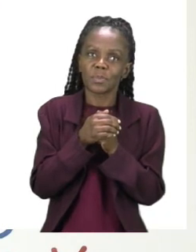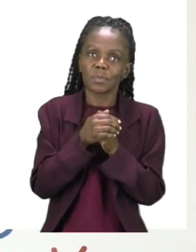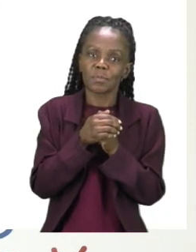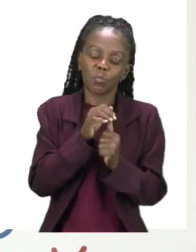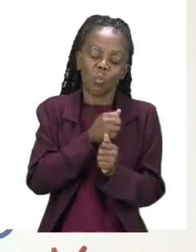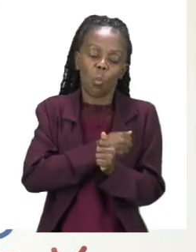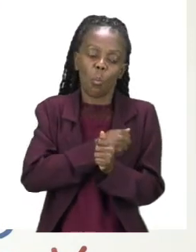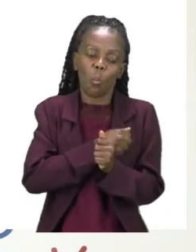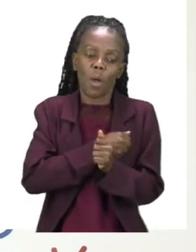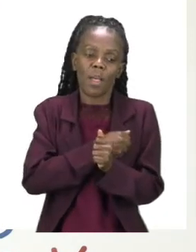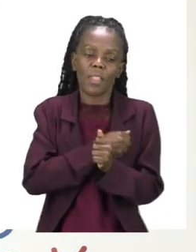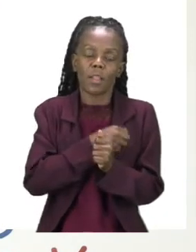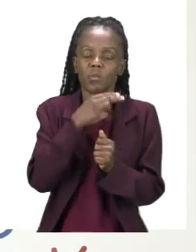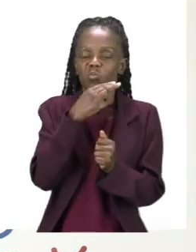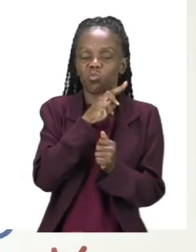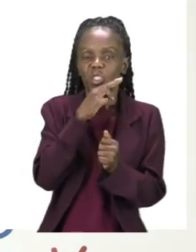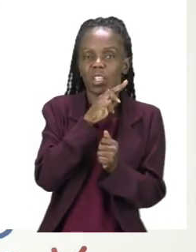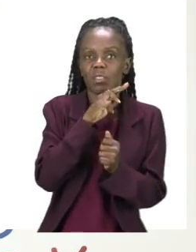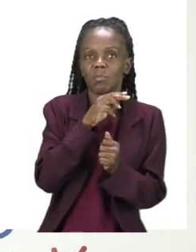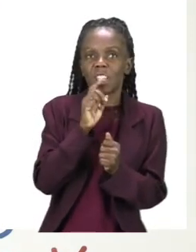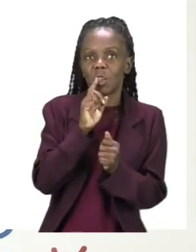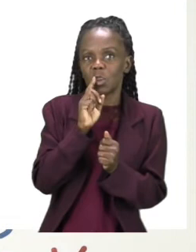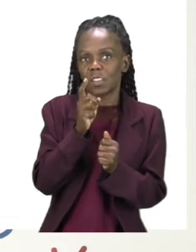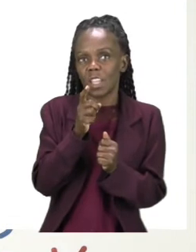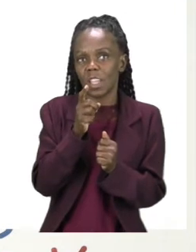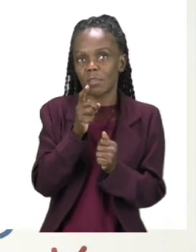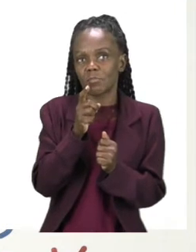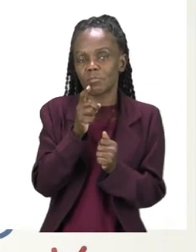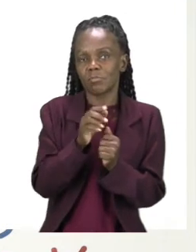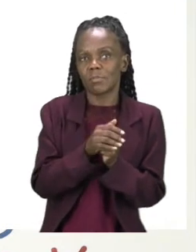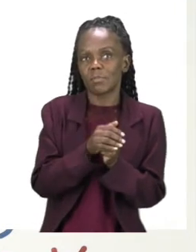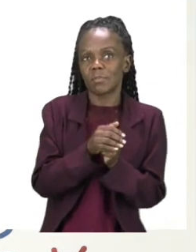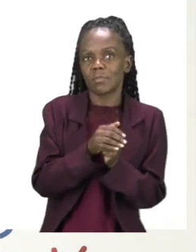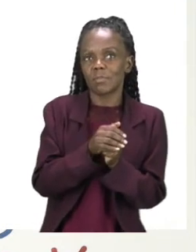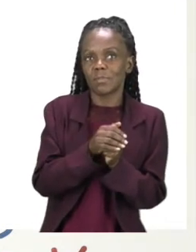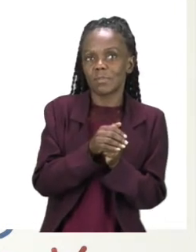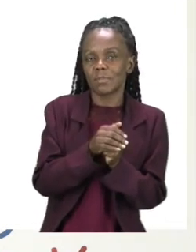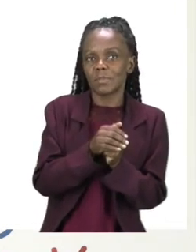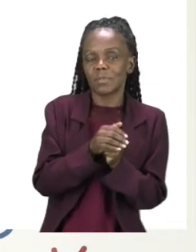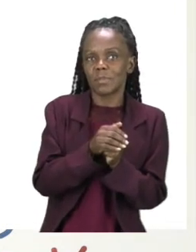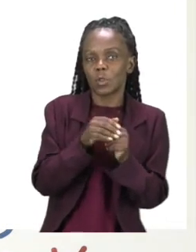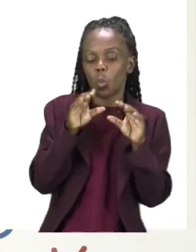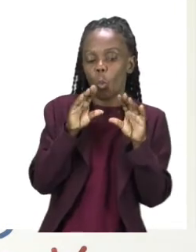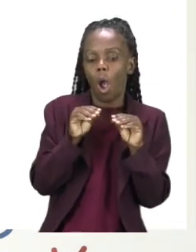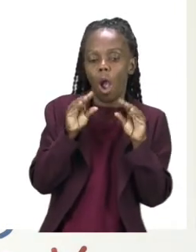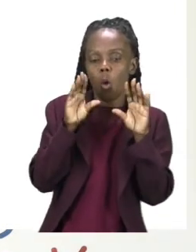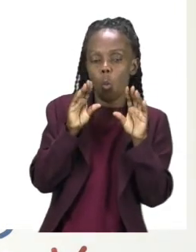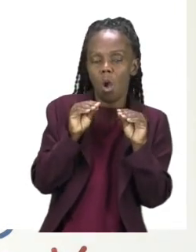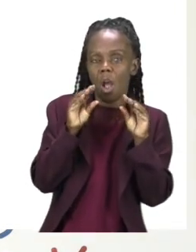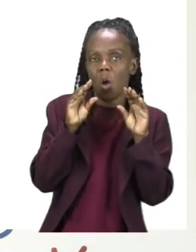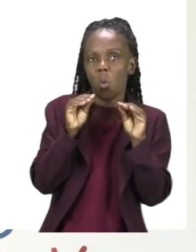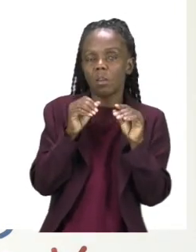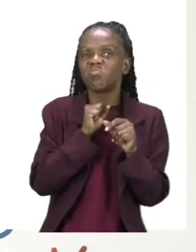Mother Duck said, quack, quack, quack, quack. Very good.